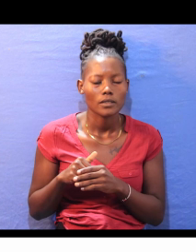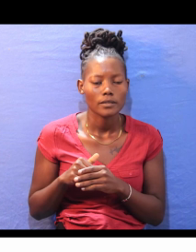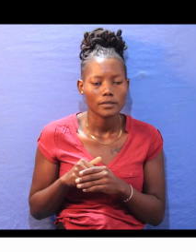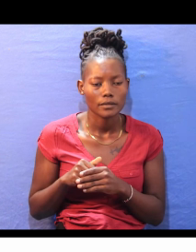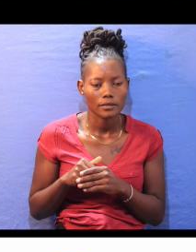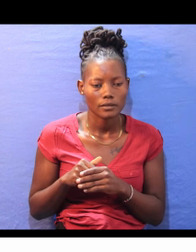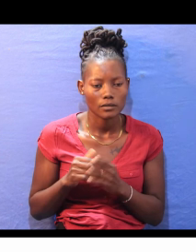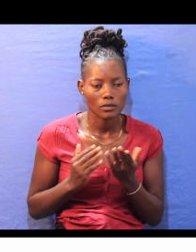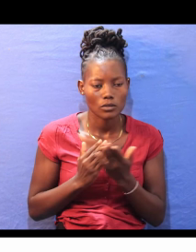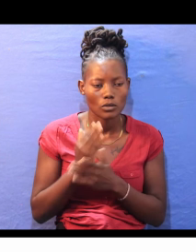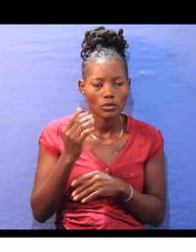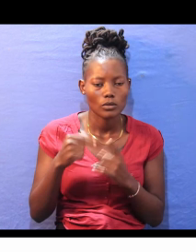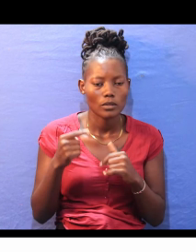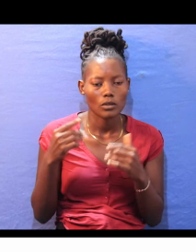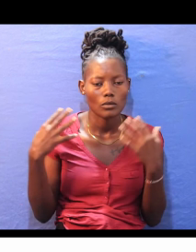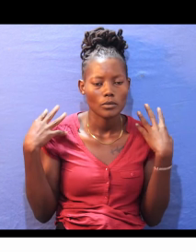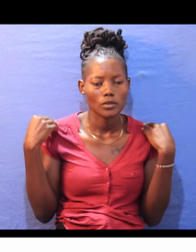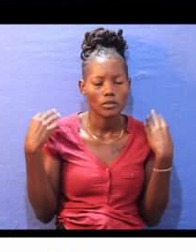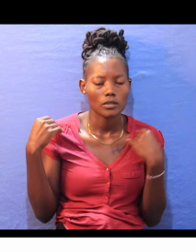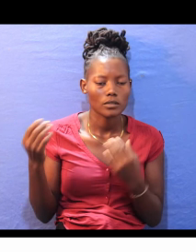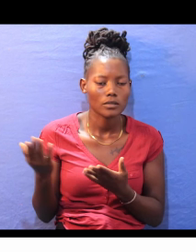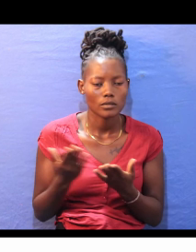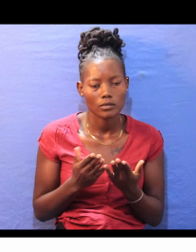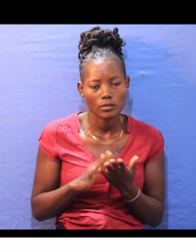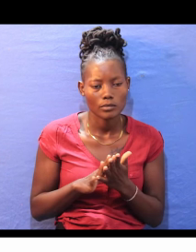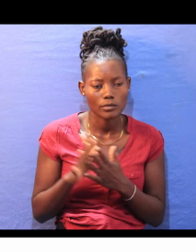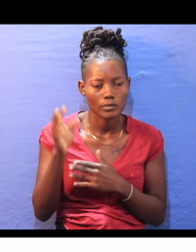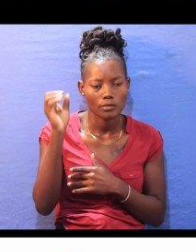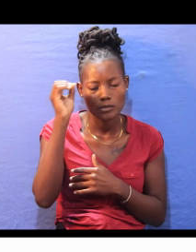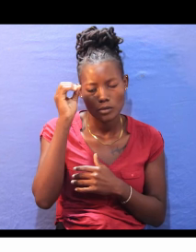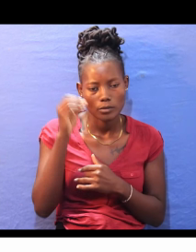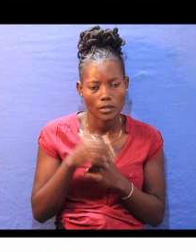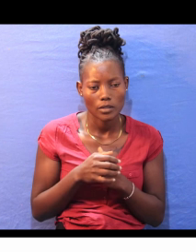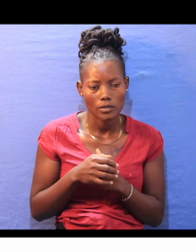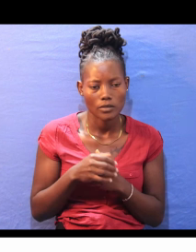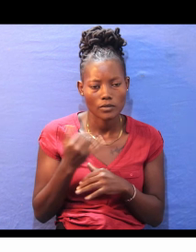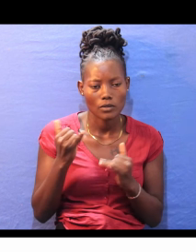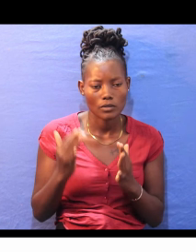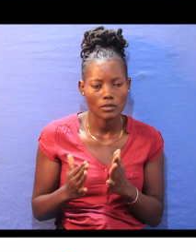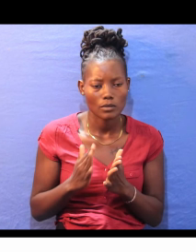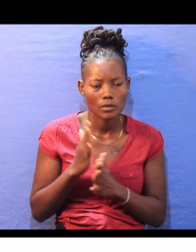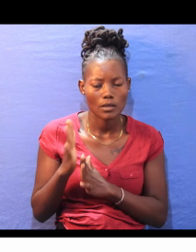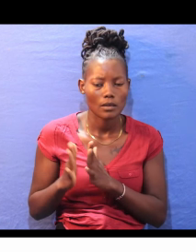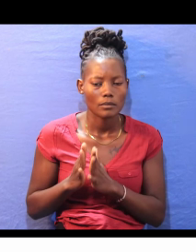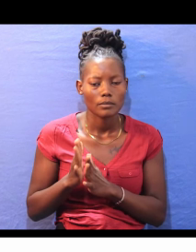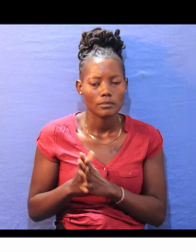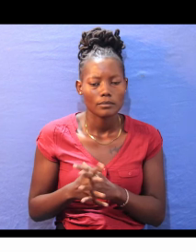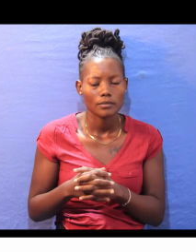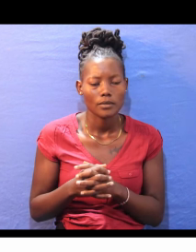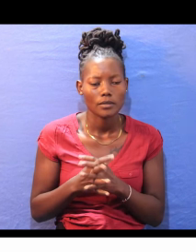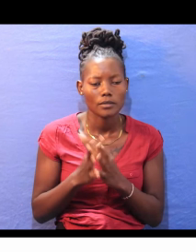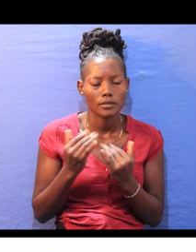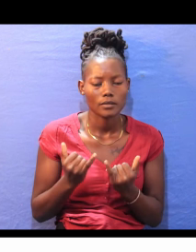the competition exercises being a part of training of the athlete's practice. So